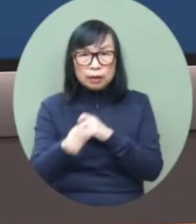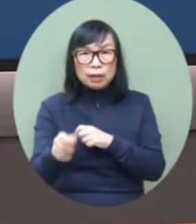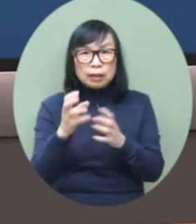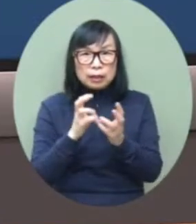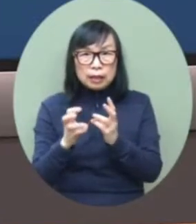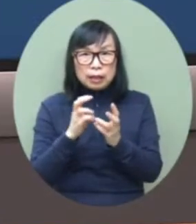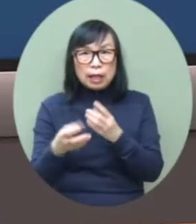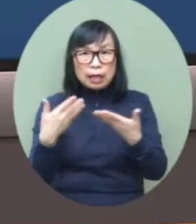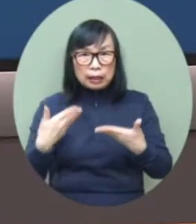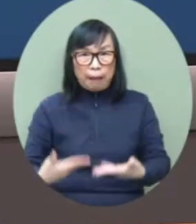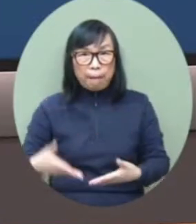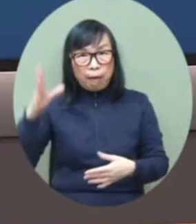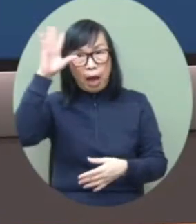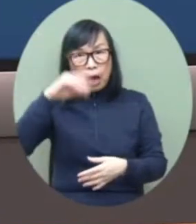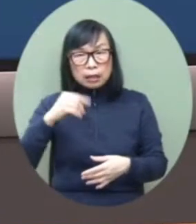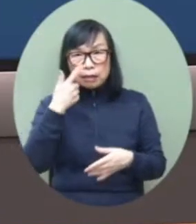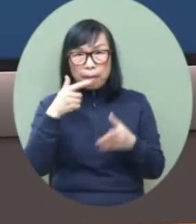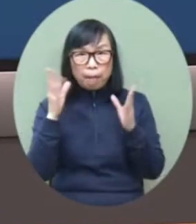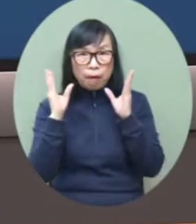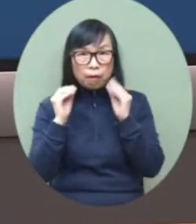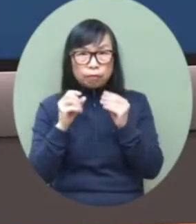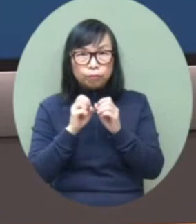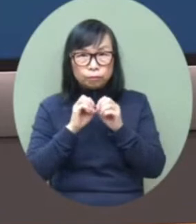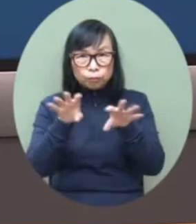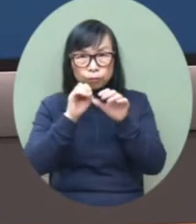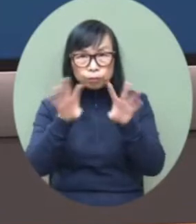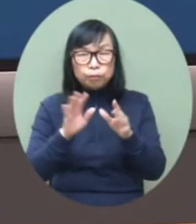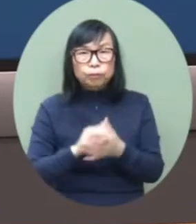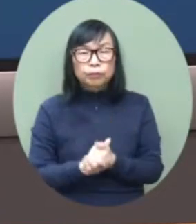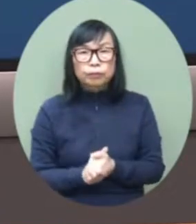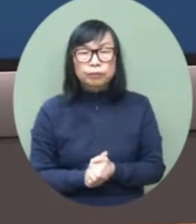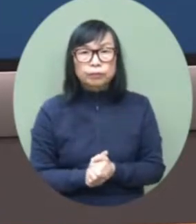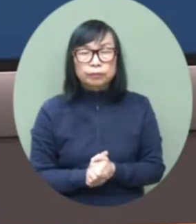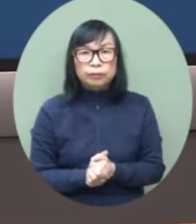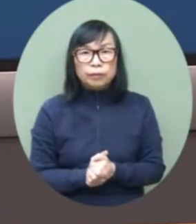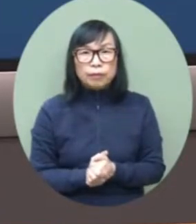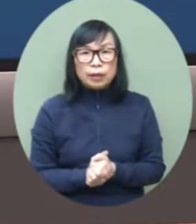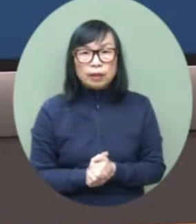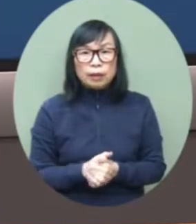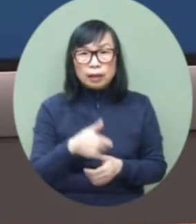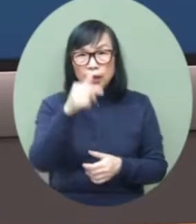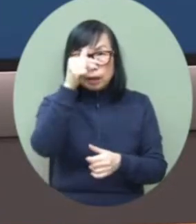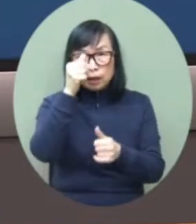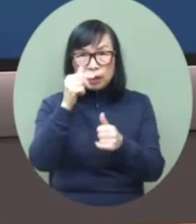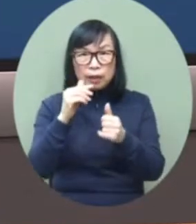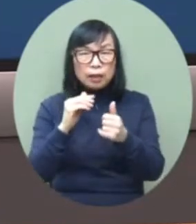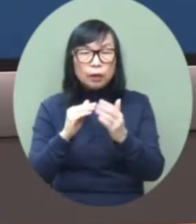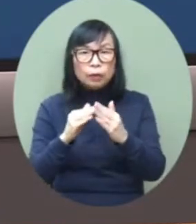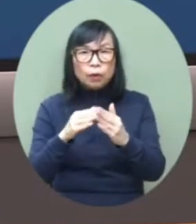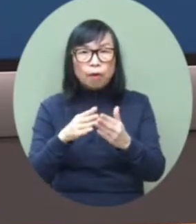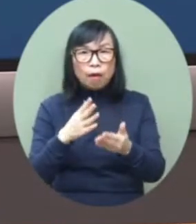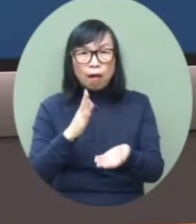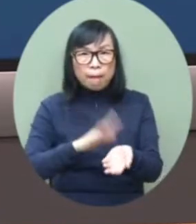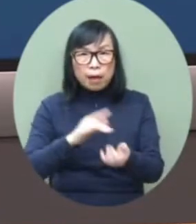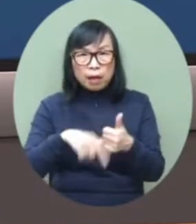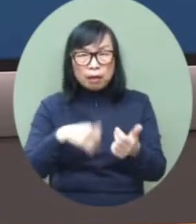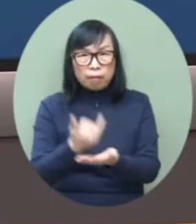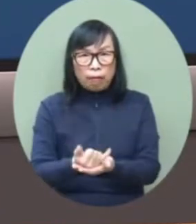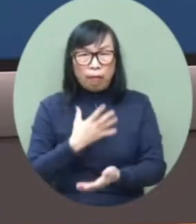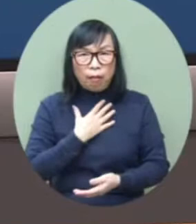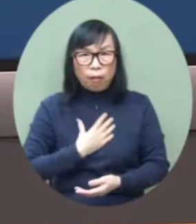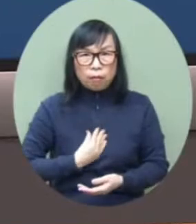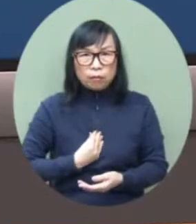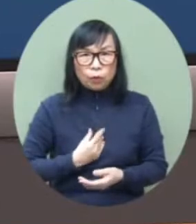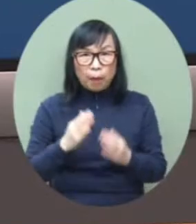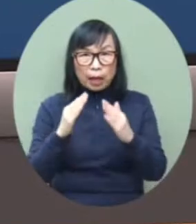219 patients who have deceased, and the details will be provided in the news release later tonight. The hospital